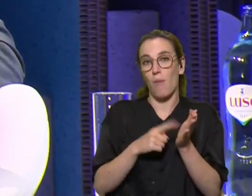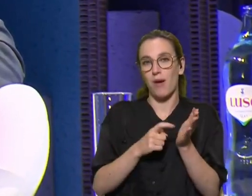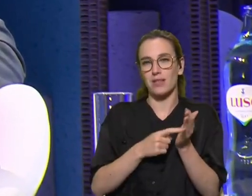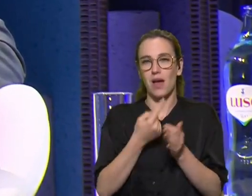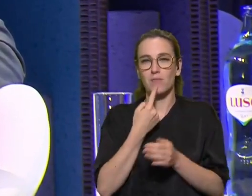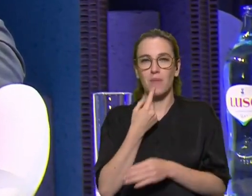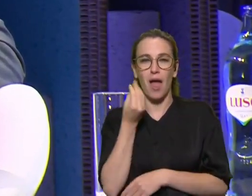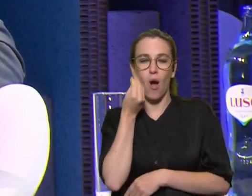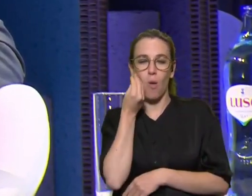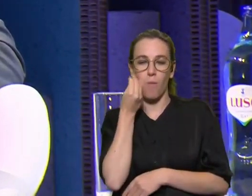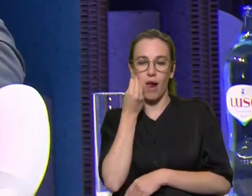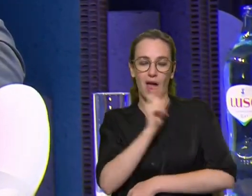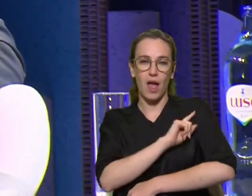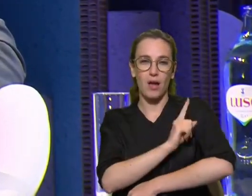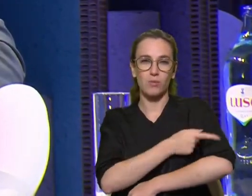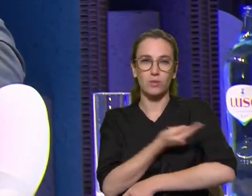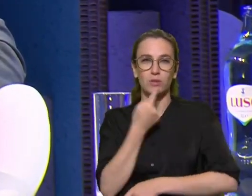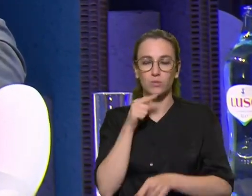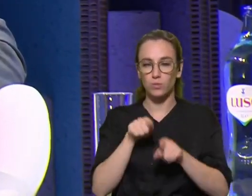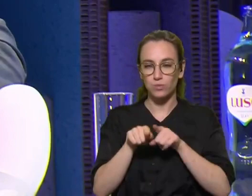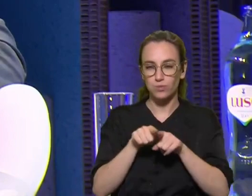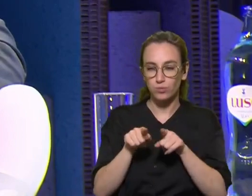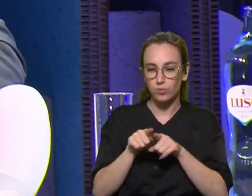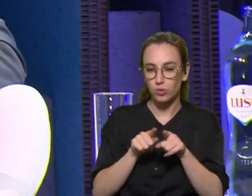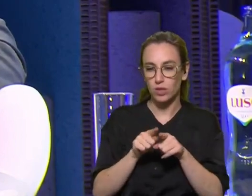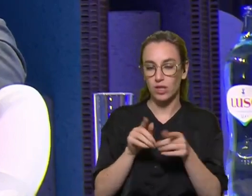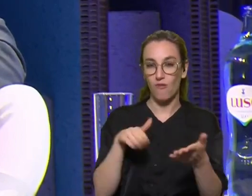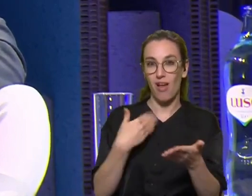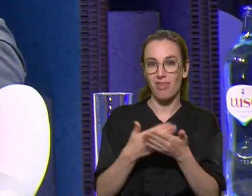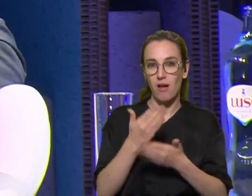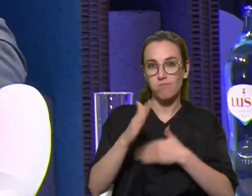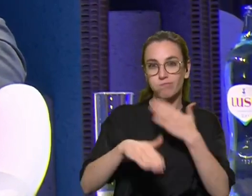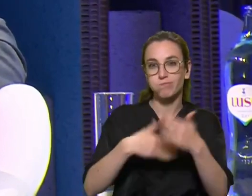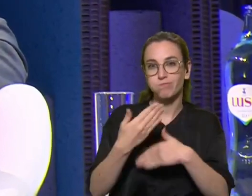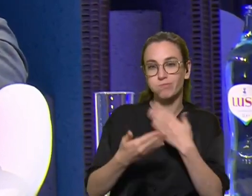we have to know how the political power is going to